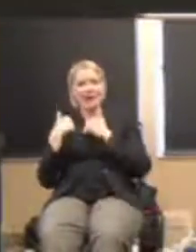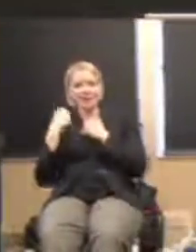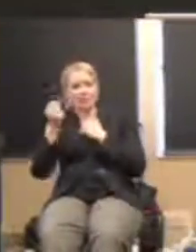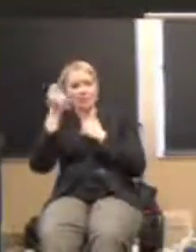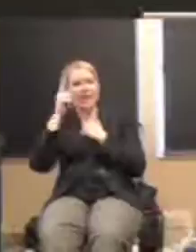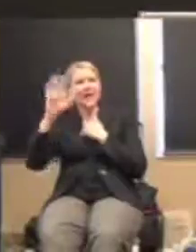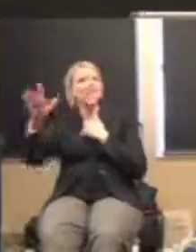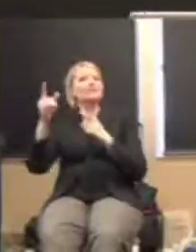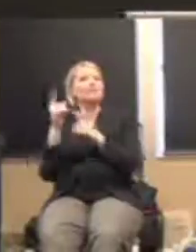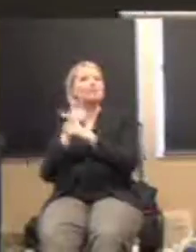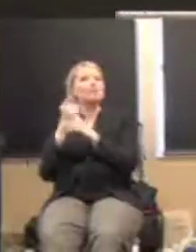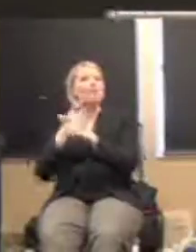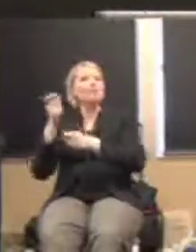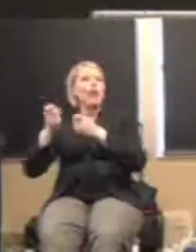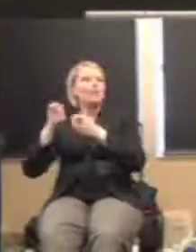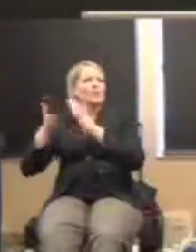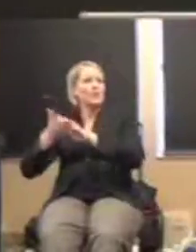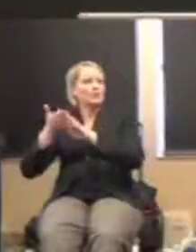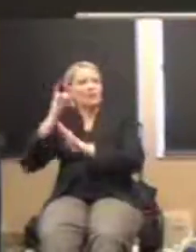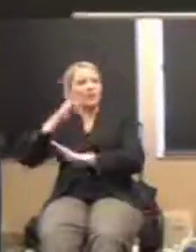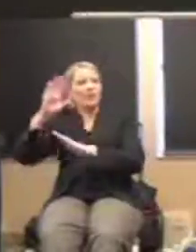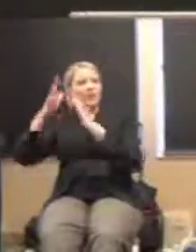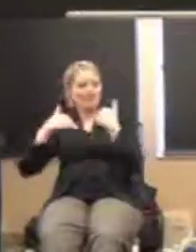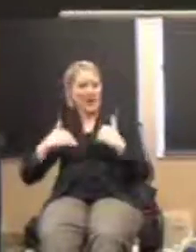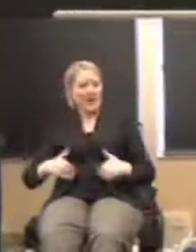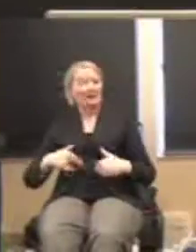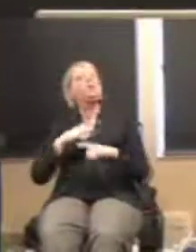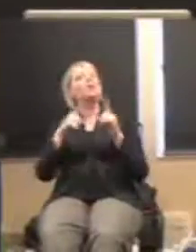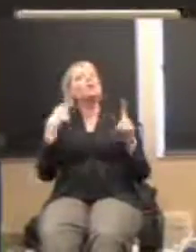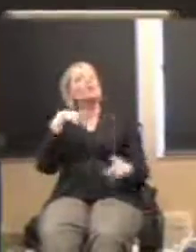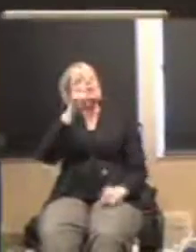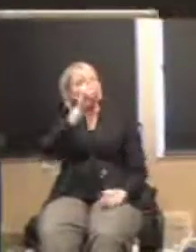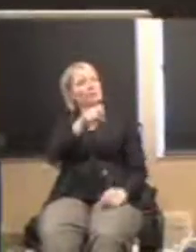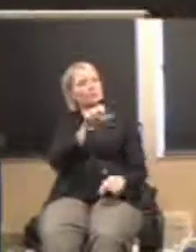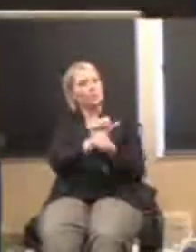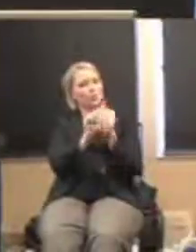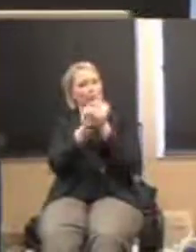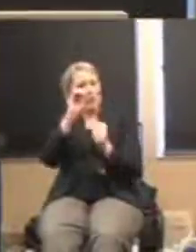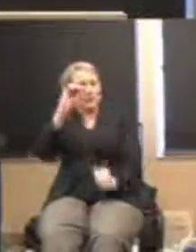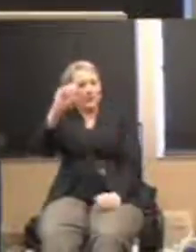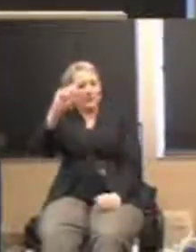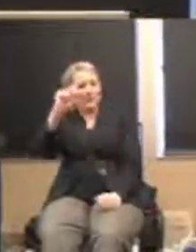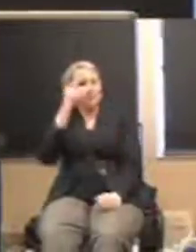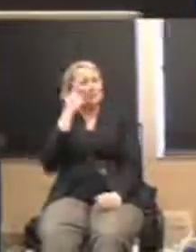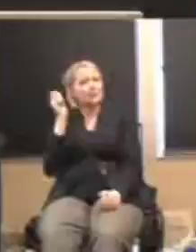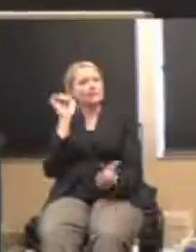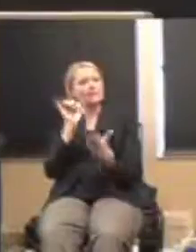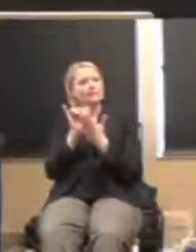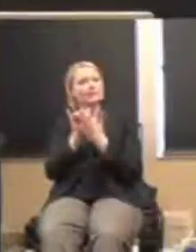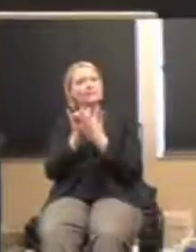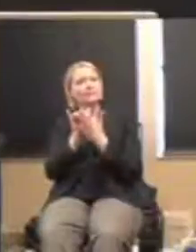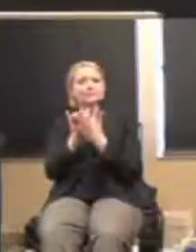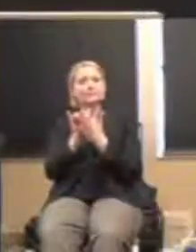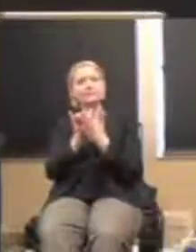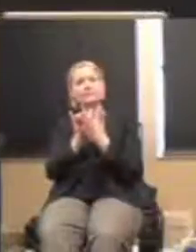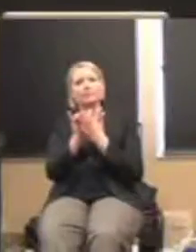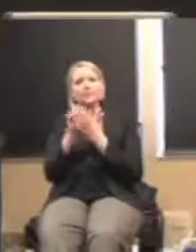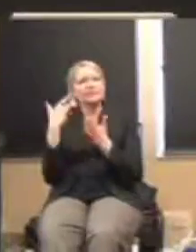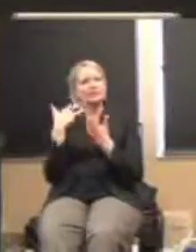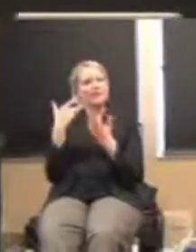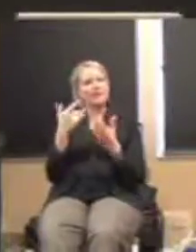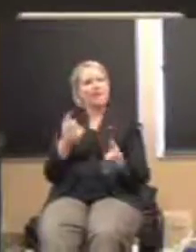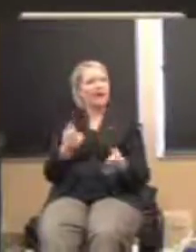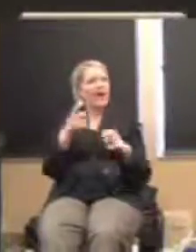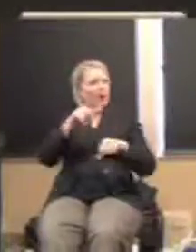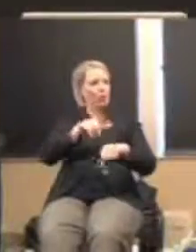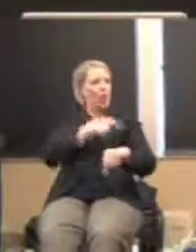system, but it is our job to work with the occupational therapist, because that's about how long certain systems can regulate